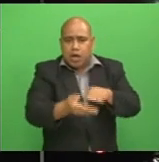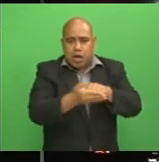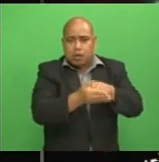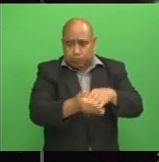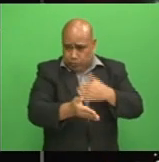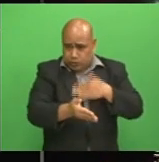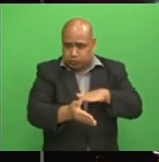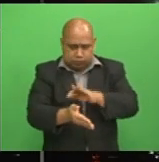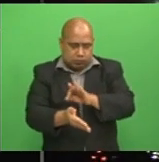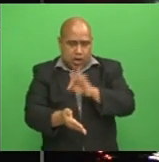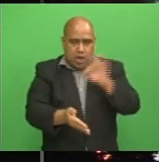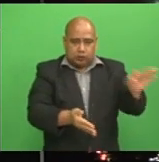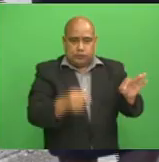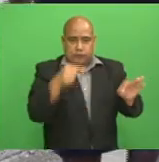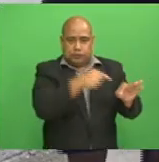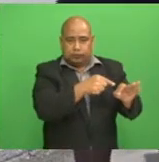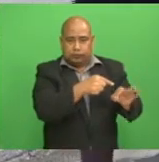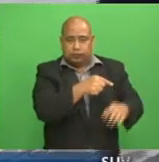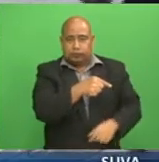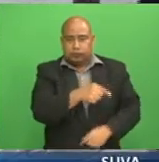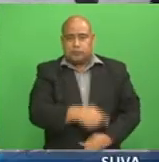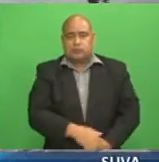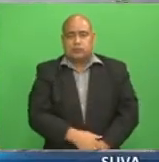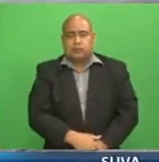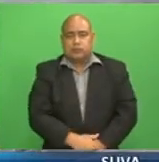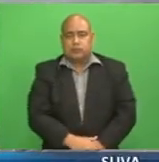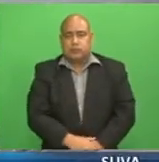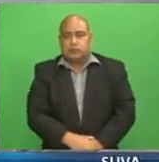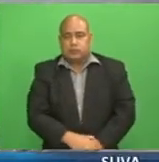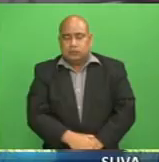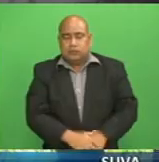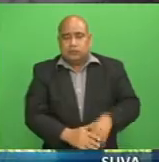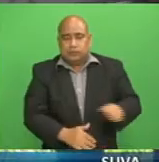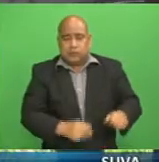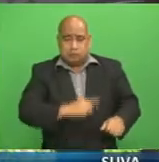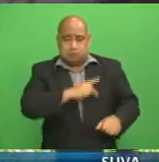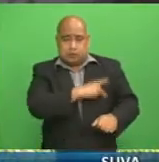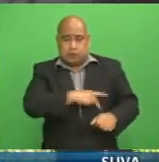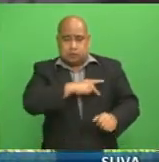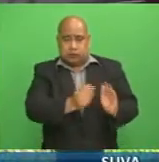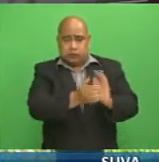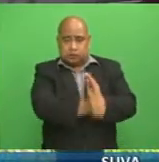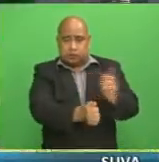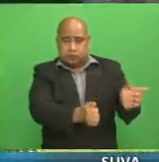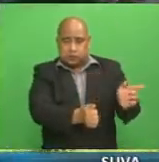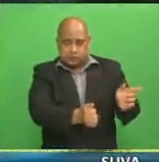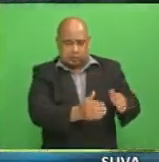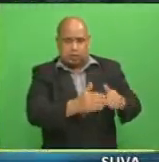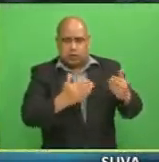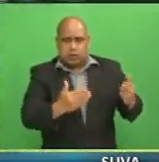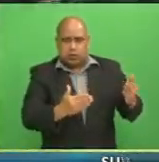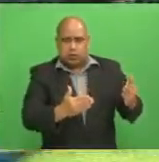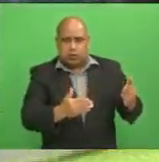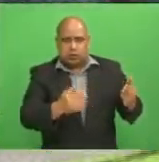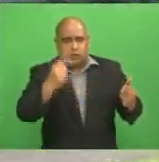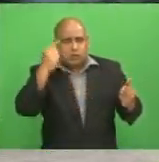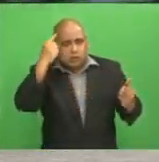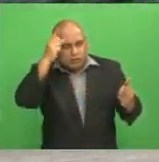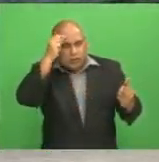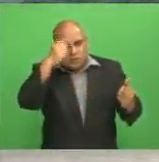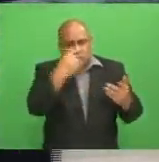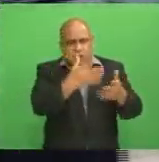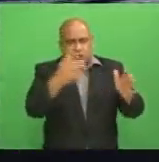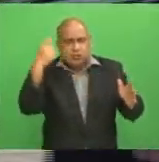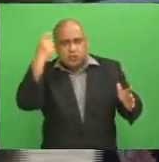Rakautonga has more. Professionals are worried that Fijians under stress due to COVID-19 may be turning to drugs